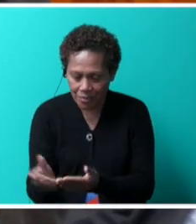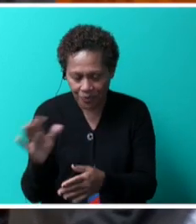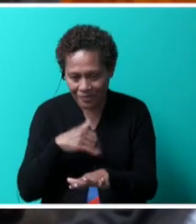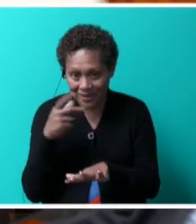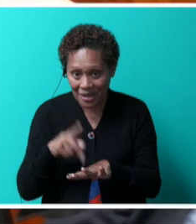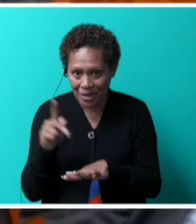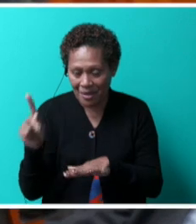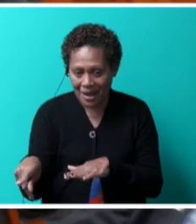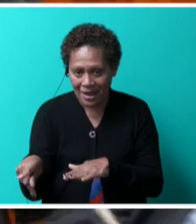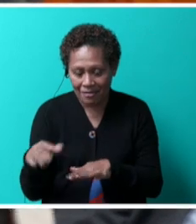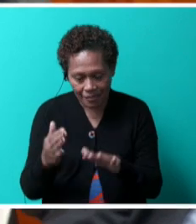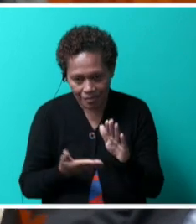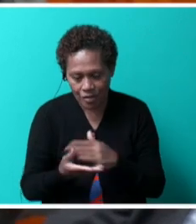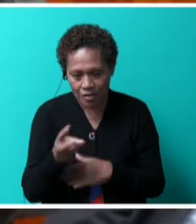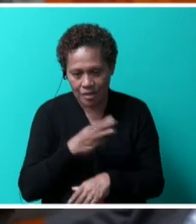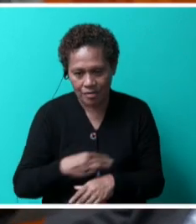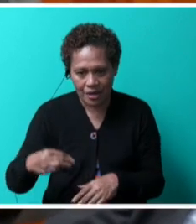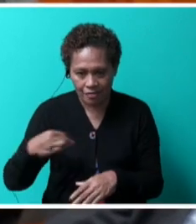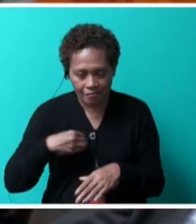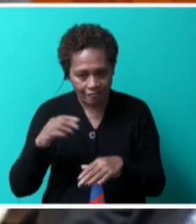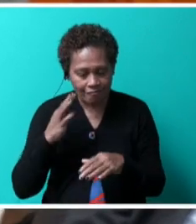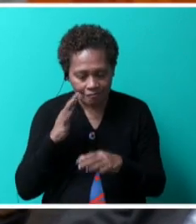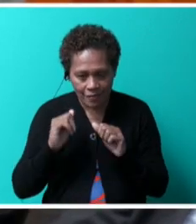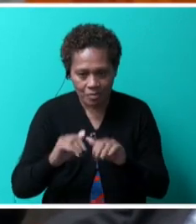Ministry upon completion.